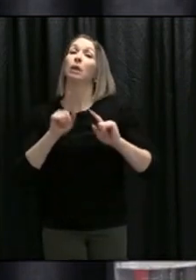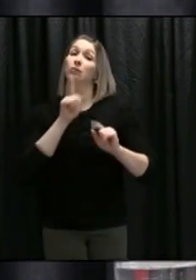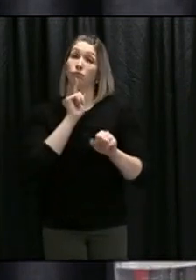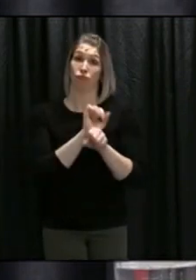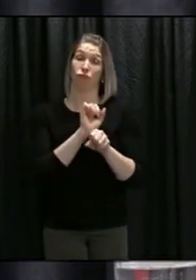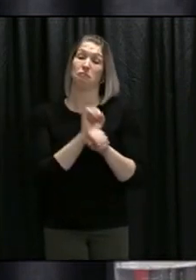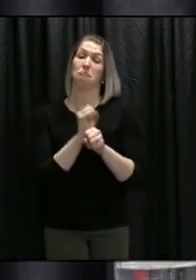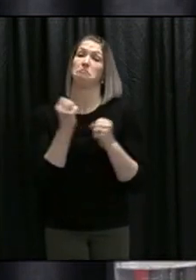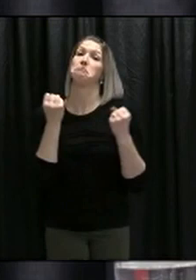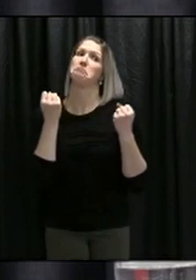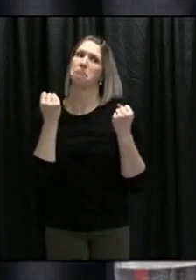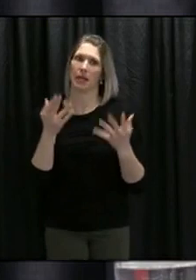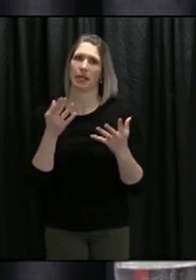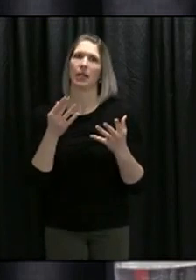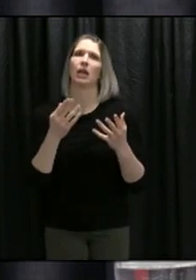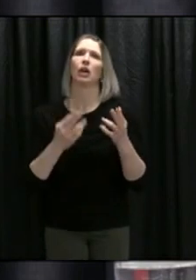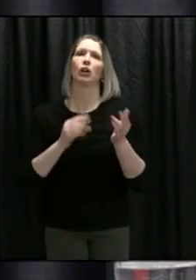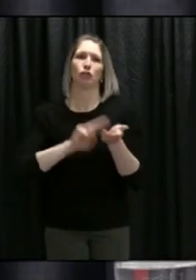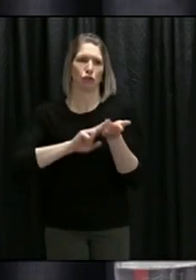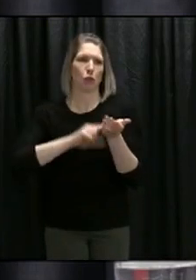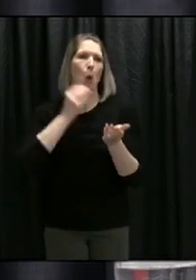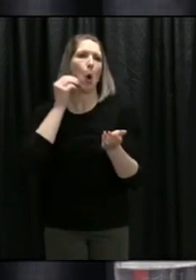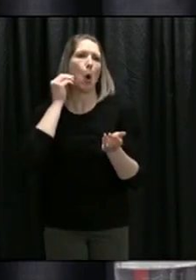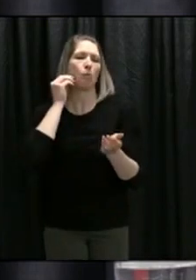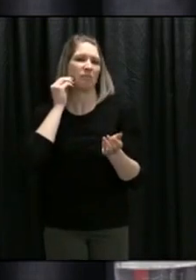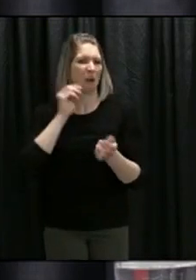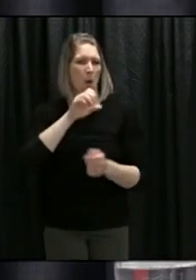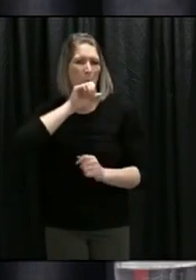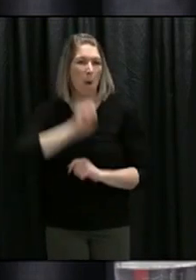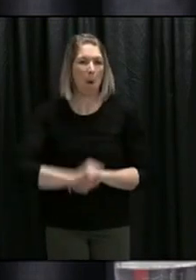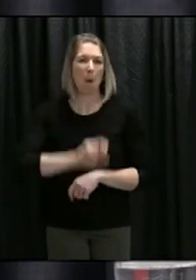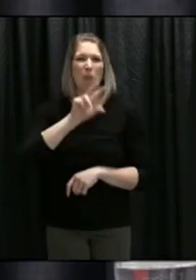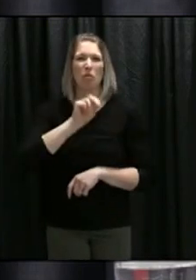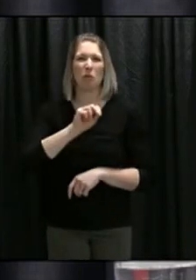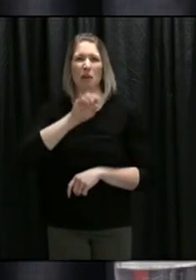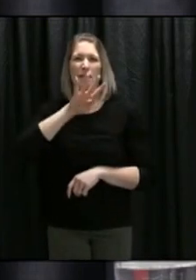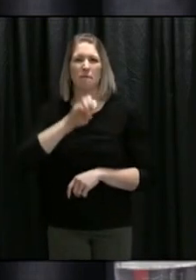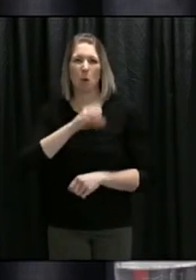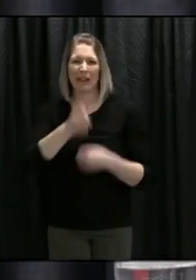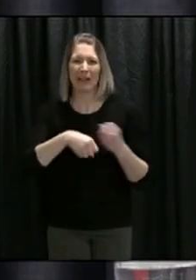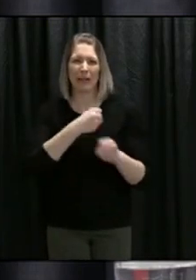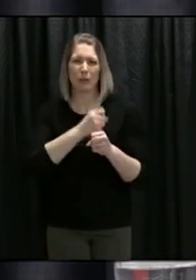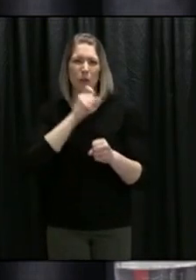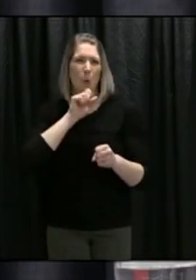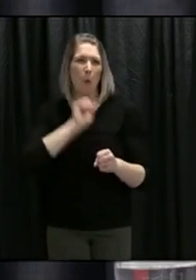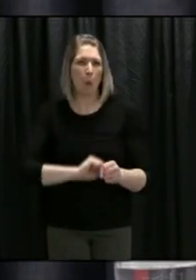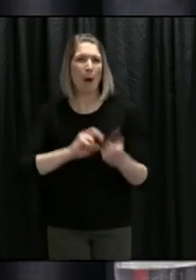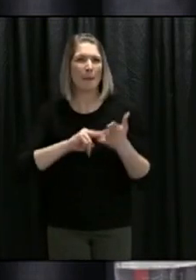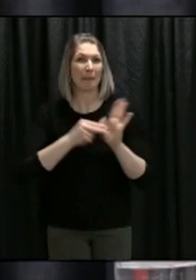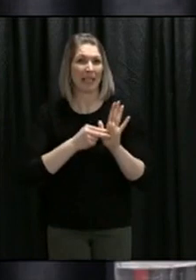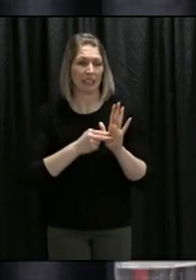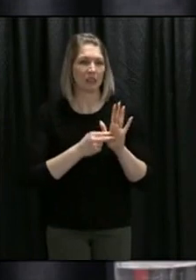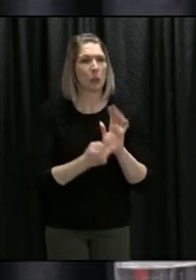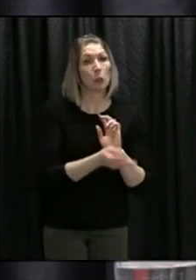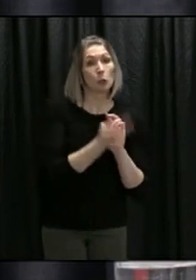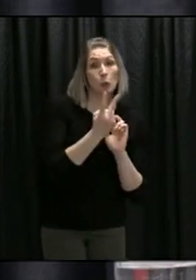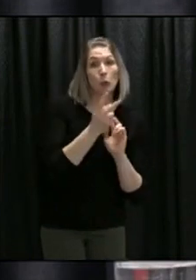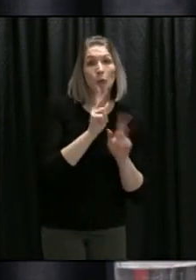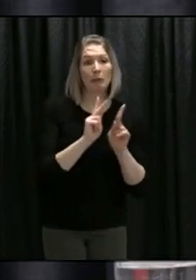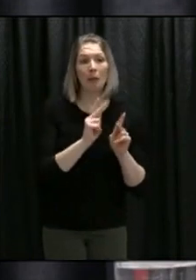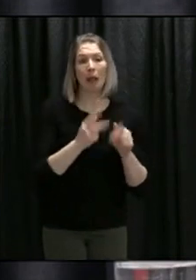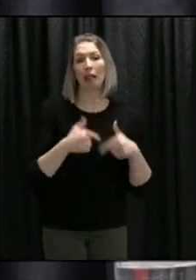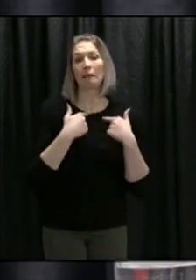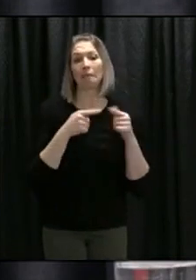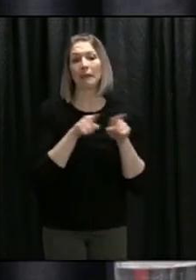that goes back 30 and 40 years. I think that is a challenge for staff. We have been engaged through the